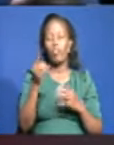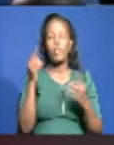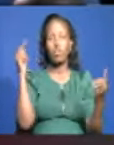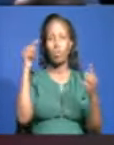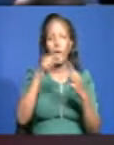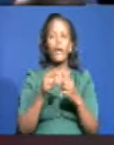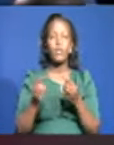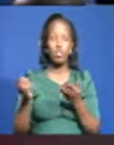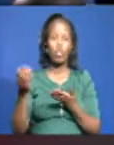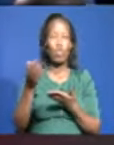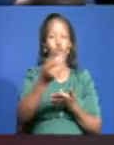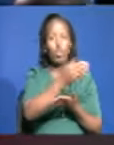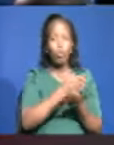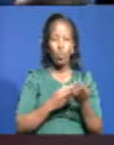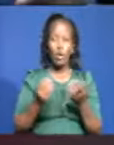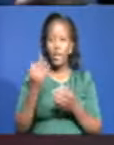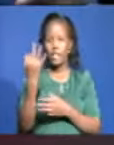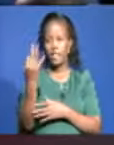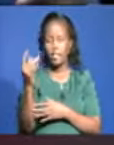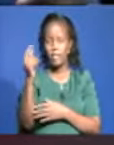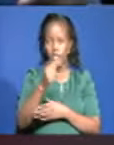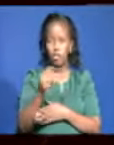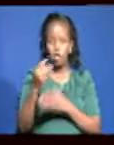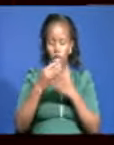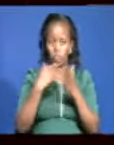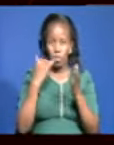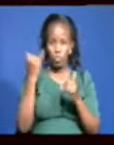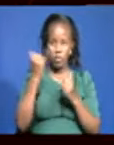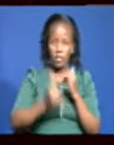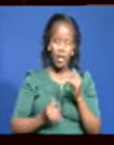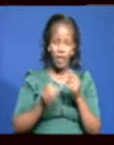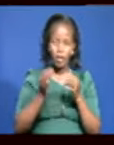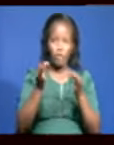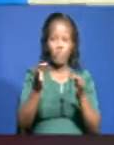trillion shillings by end of this financial year.